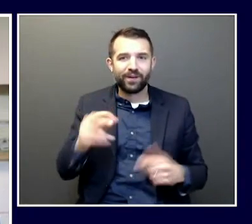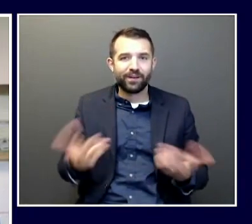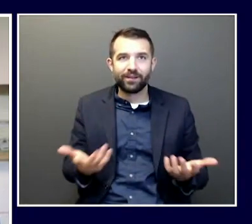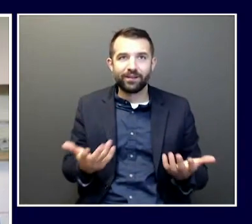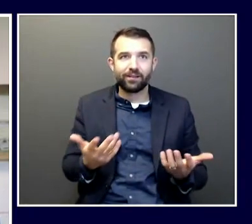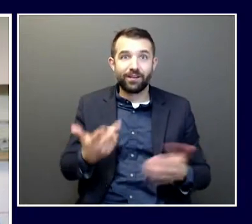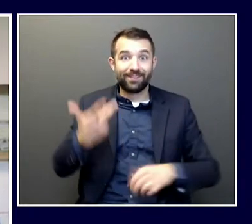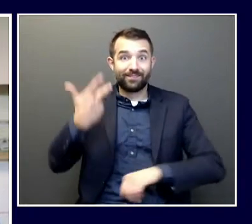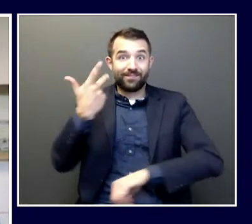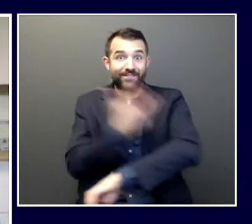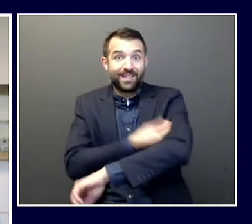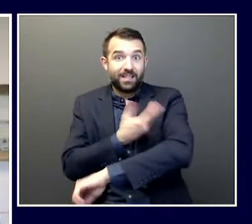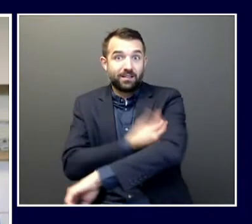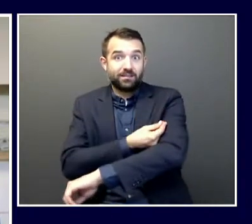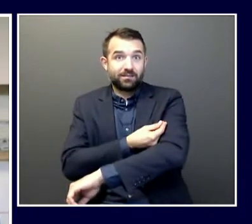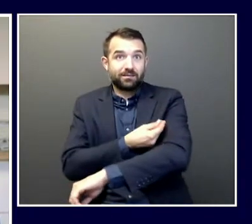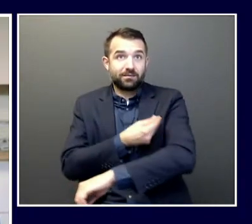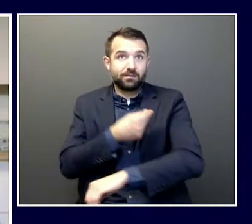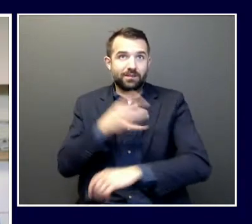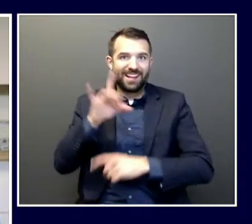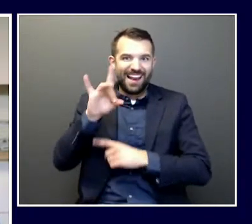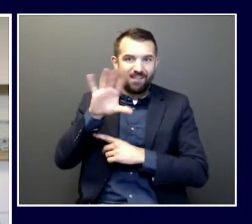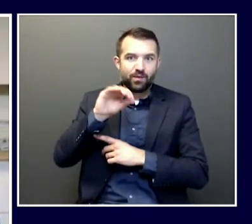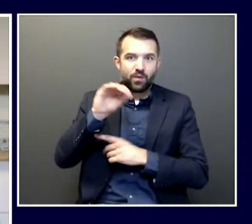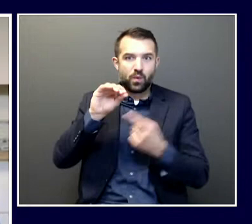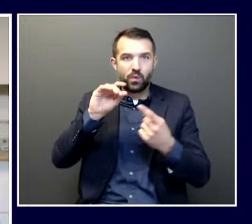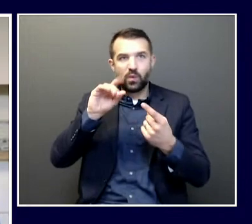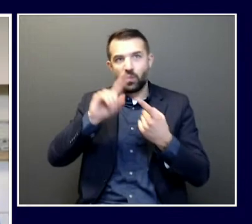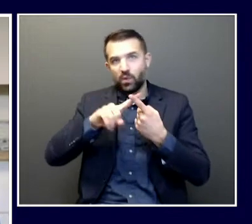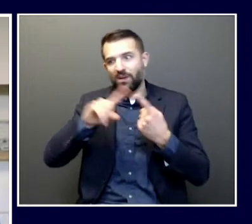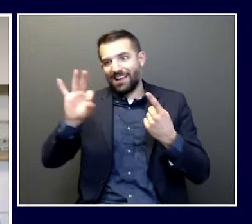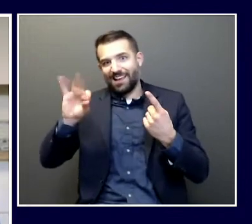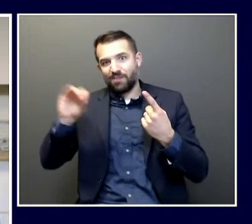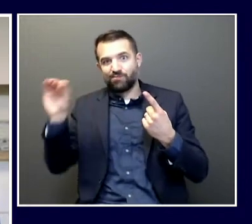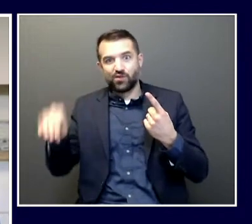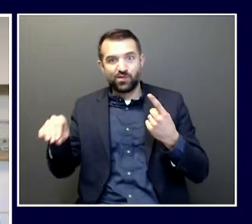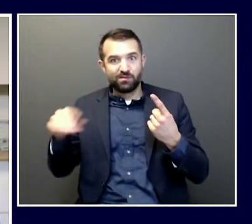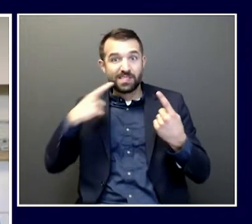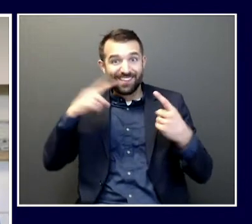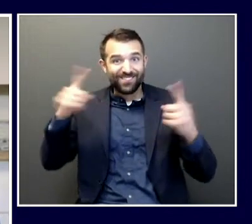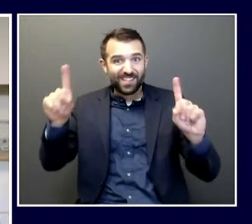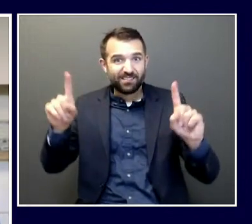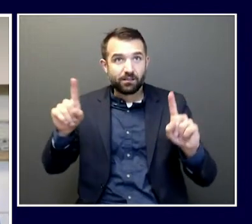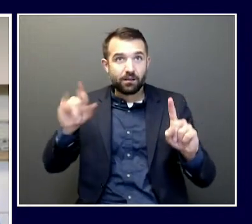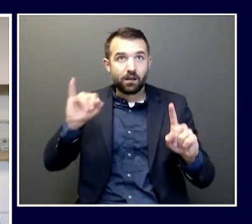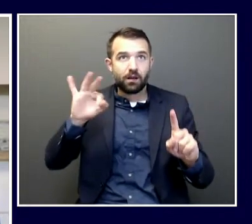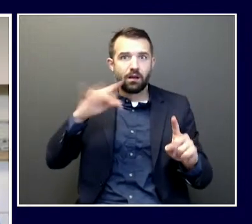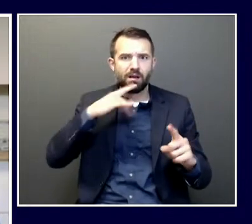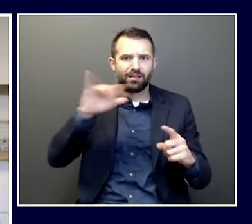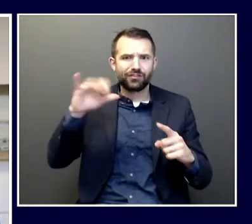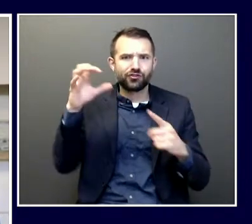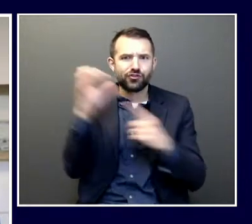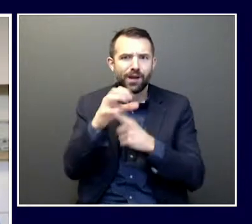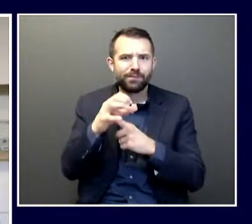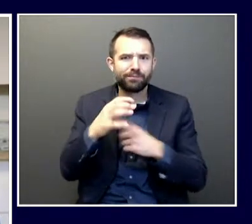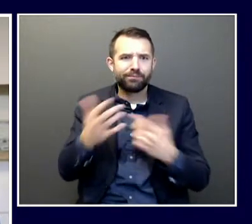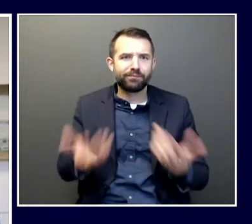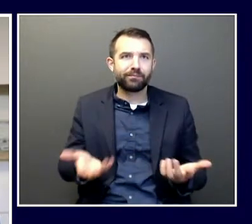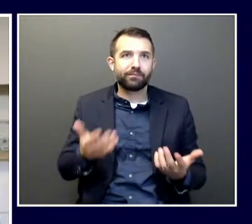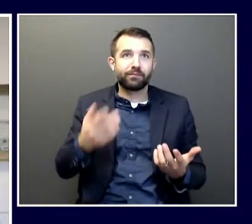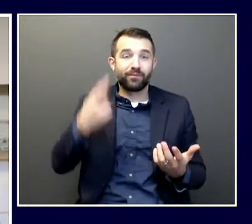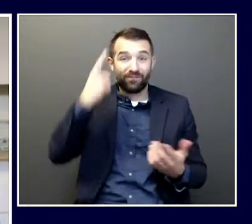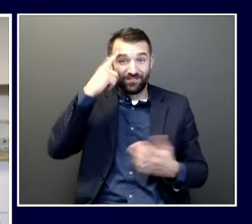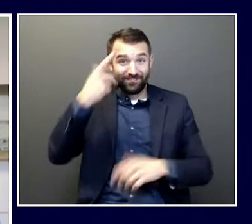of vaccines, that's a once in a lifetime type of thing. That is just how good these vaccines are. Are